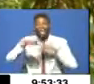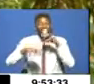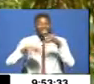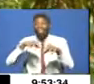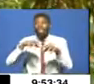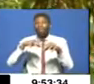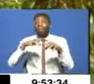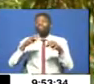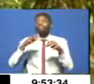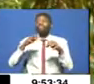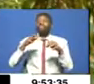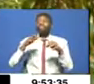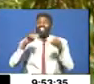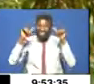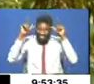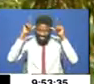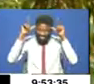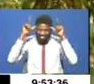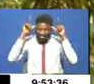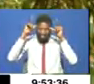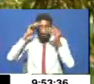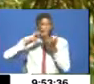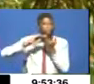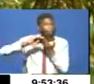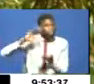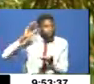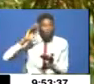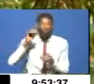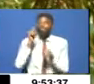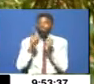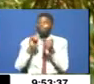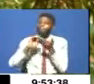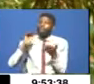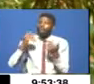dairy animals, which are predominant